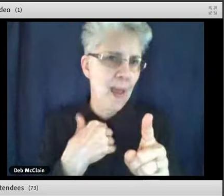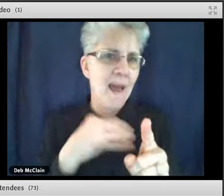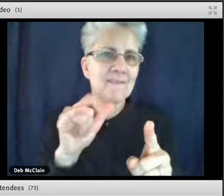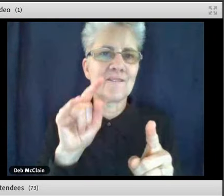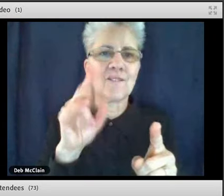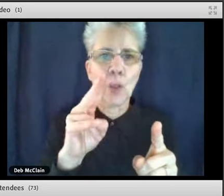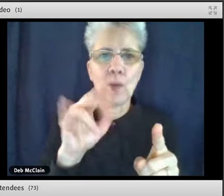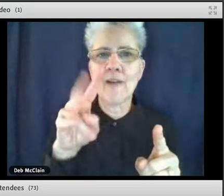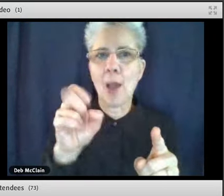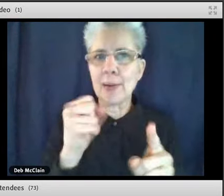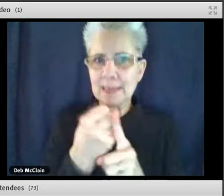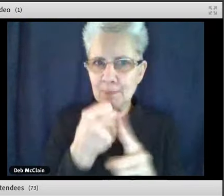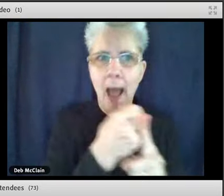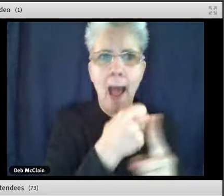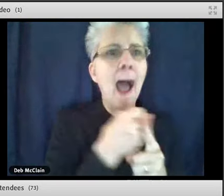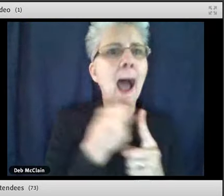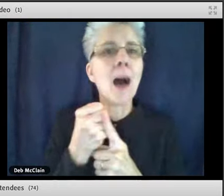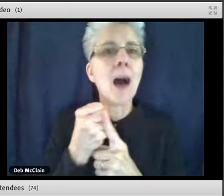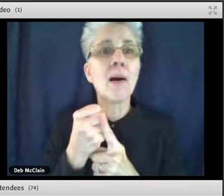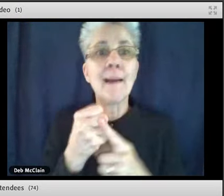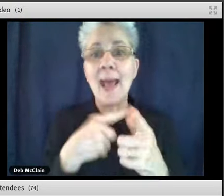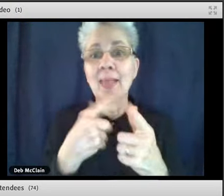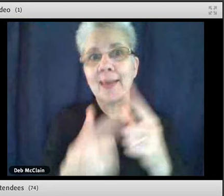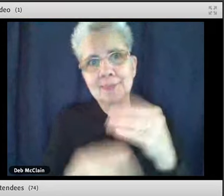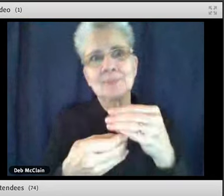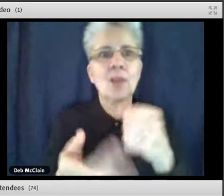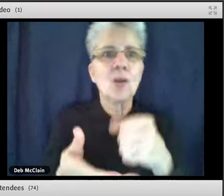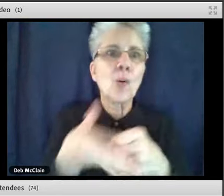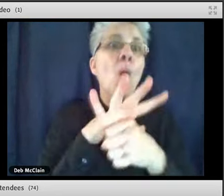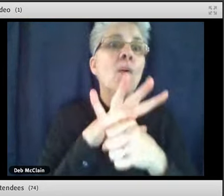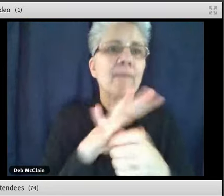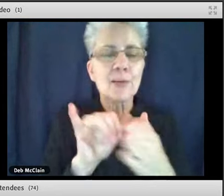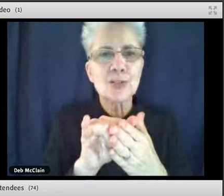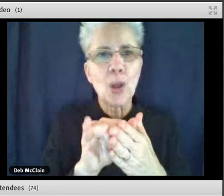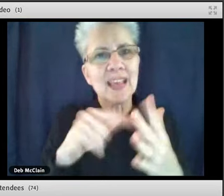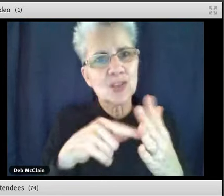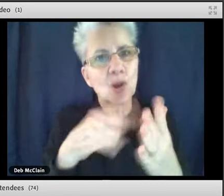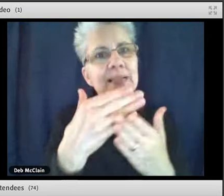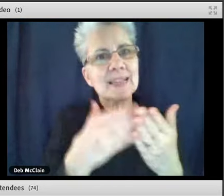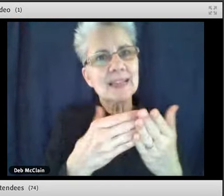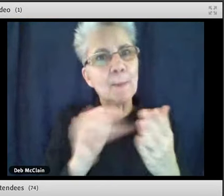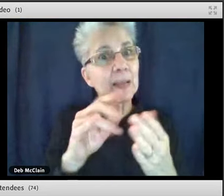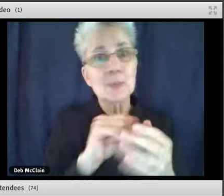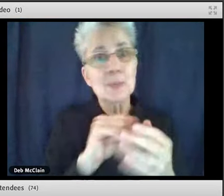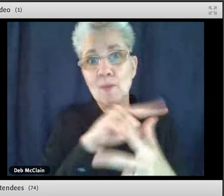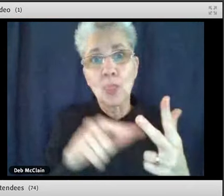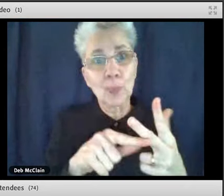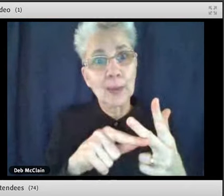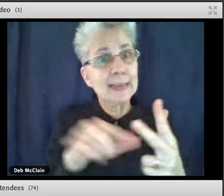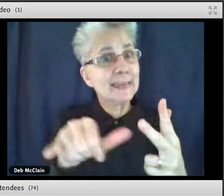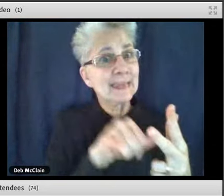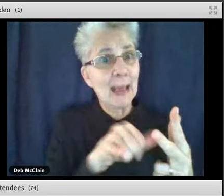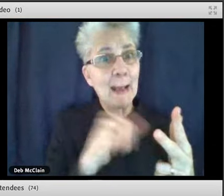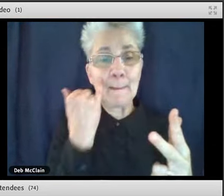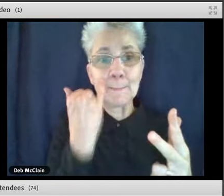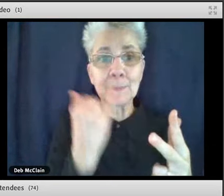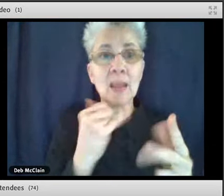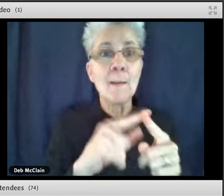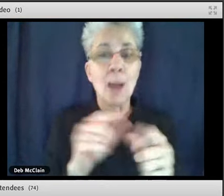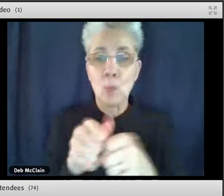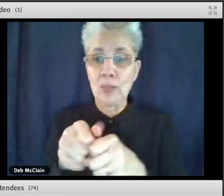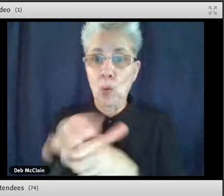going on, and then the coronavirus. So, these are some of the symptoms of all three of them. With